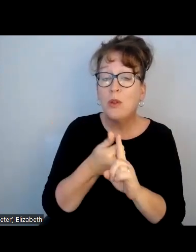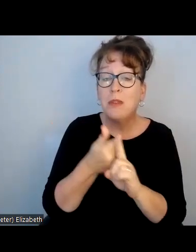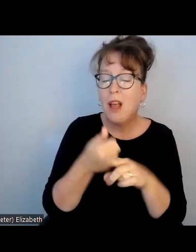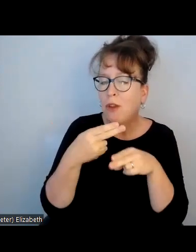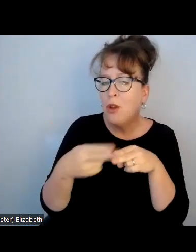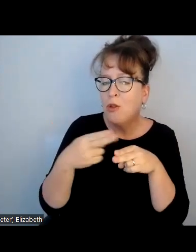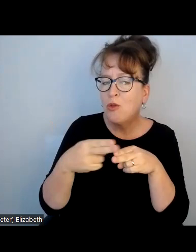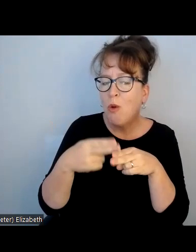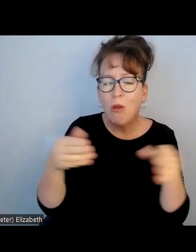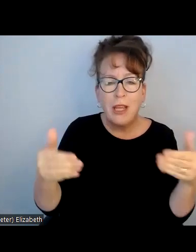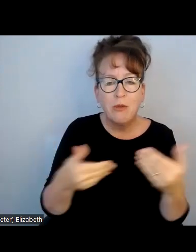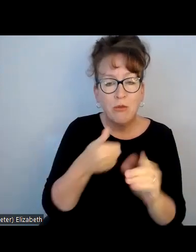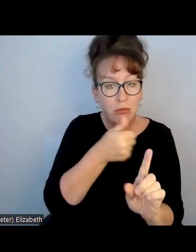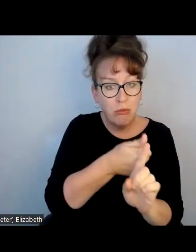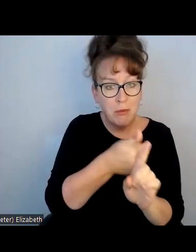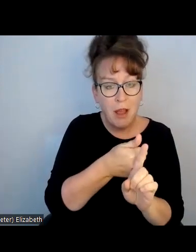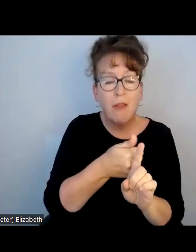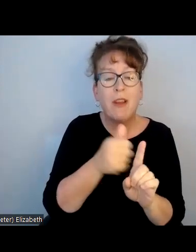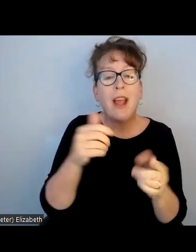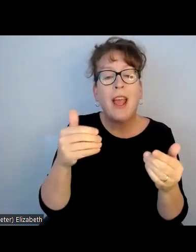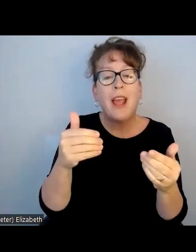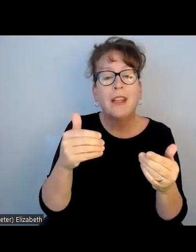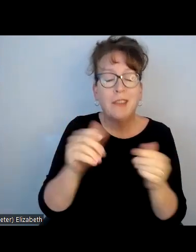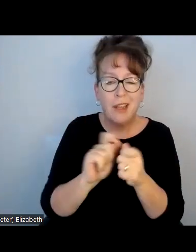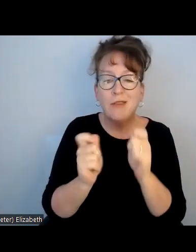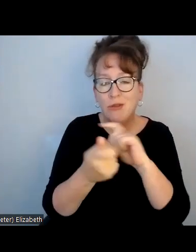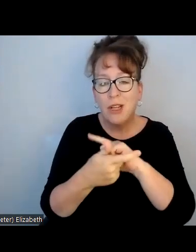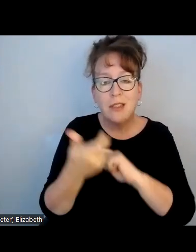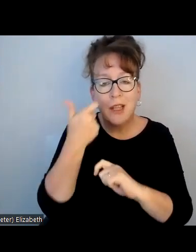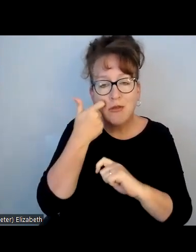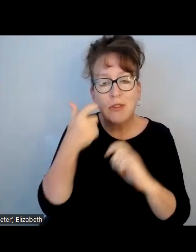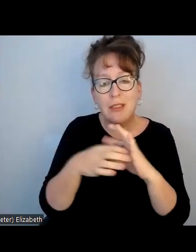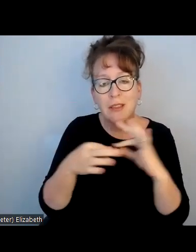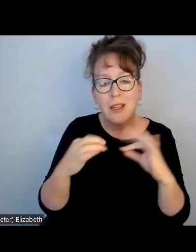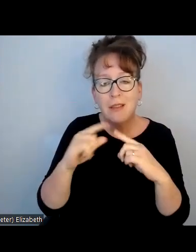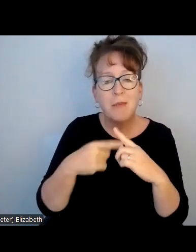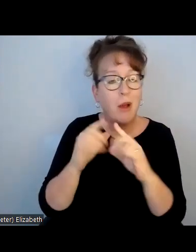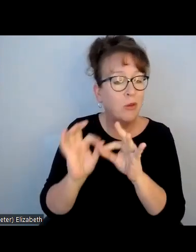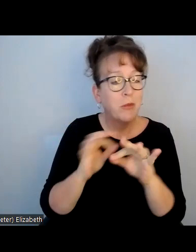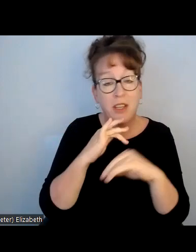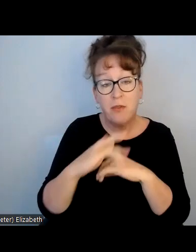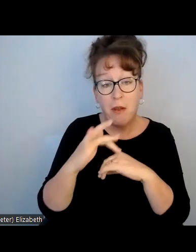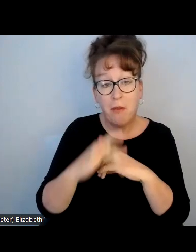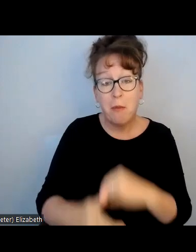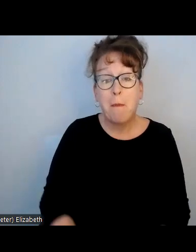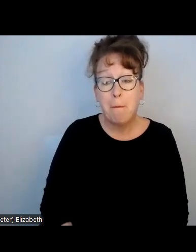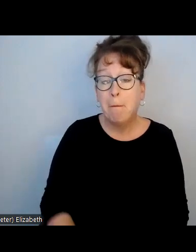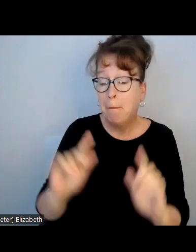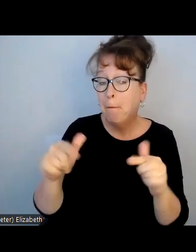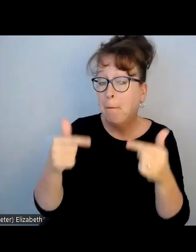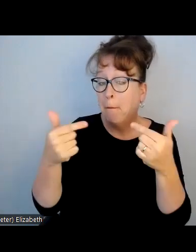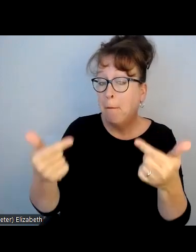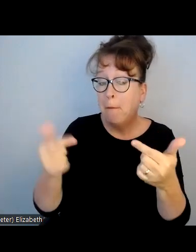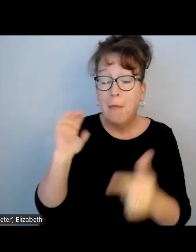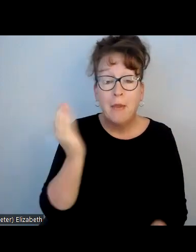say that sentence in their language in the English room, and then they're going to go back into their own rooms. So could our